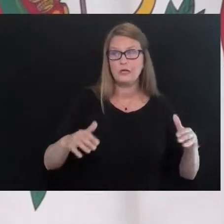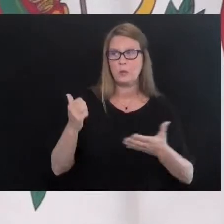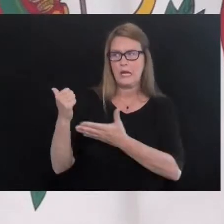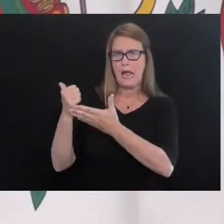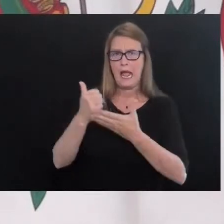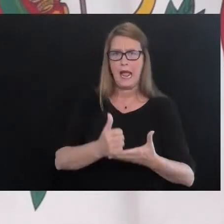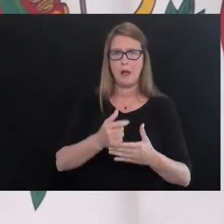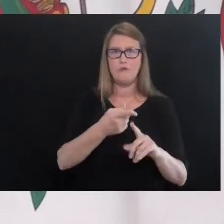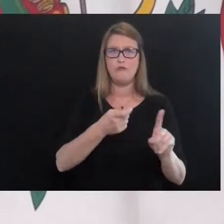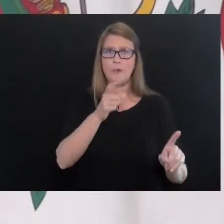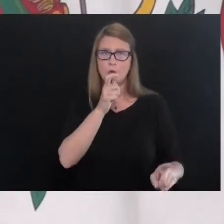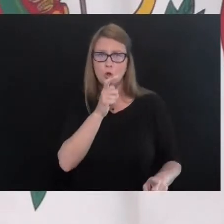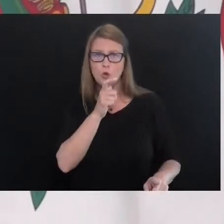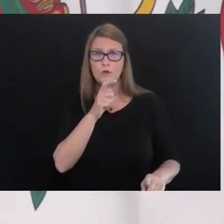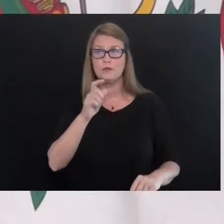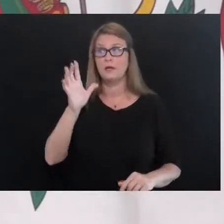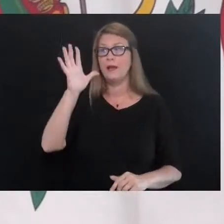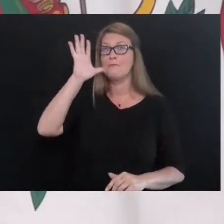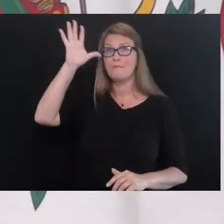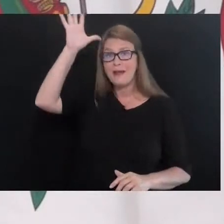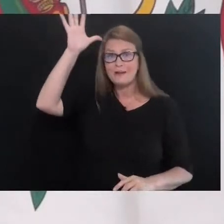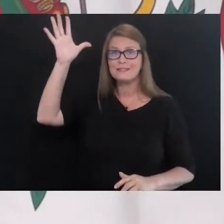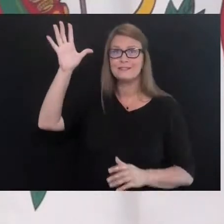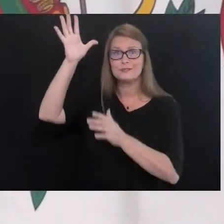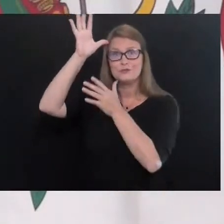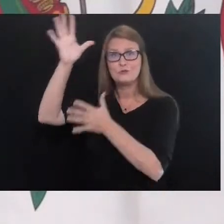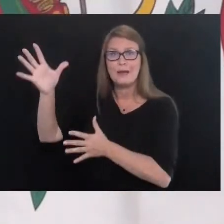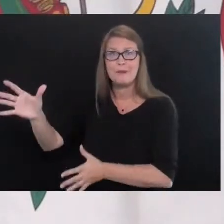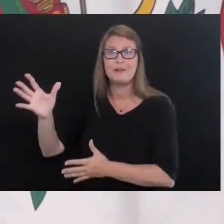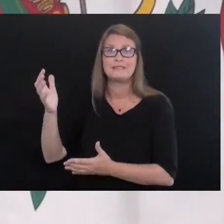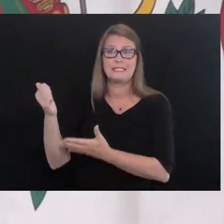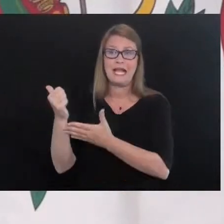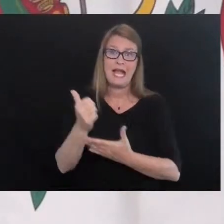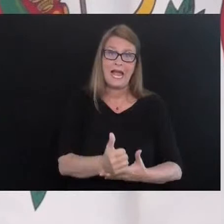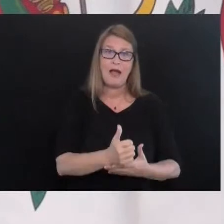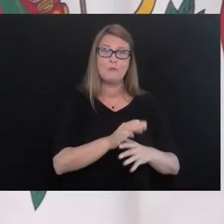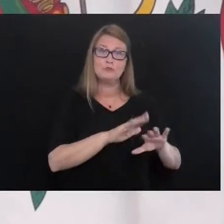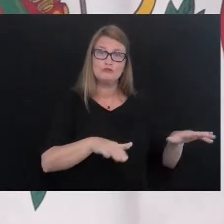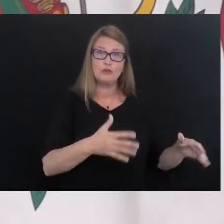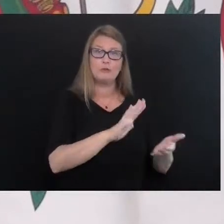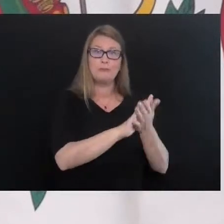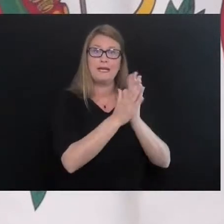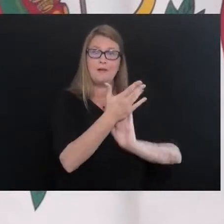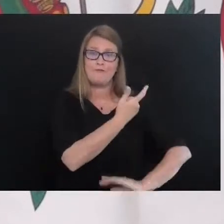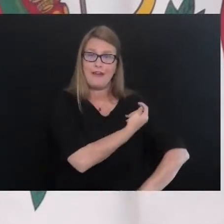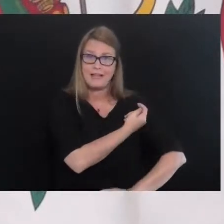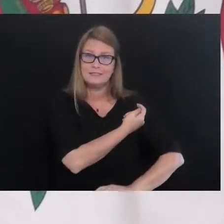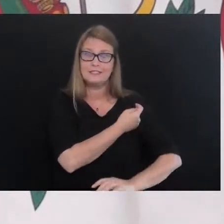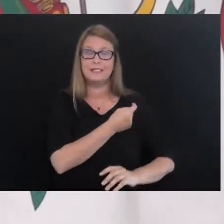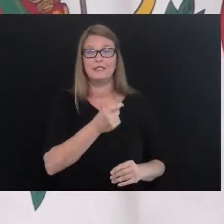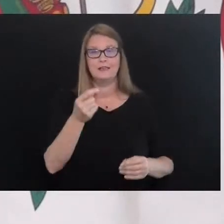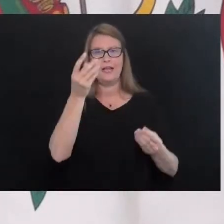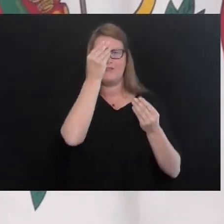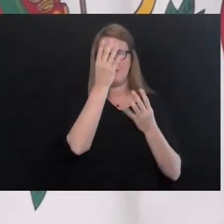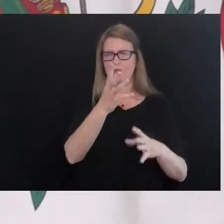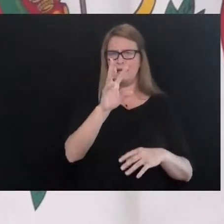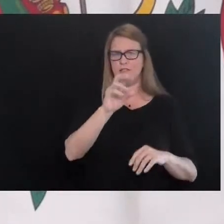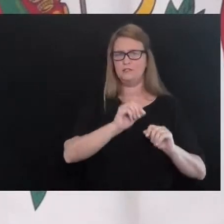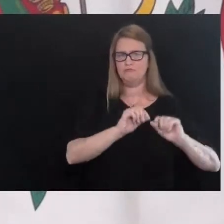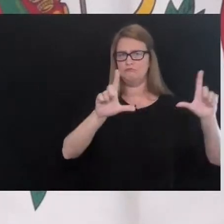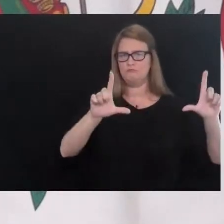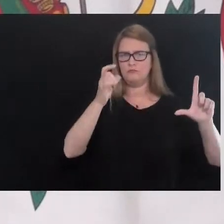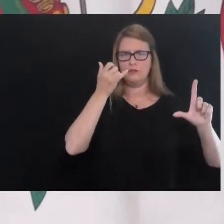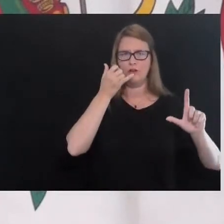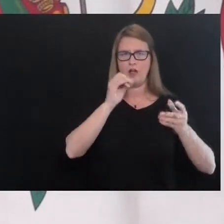and grandparents to get them across the finish line. All the information on COVID is up there on our vaccine line. I've told you about